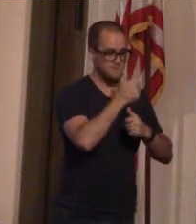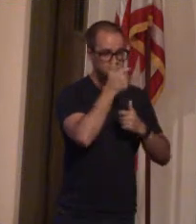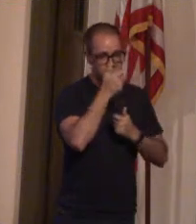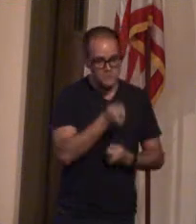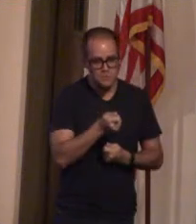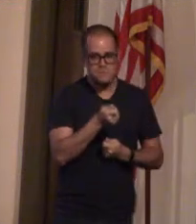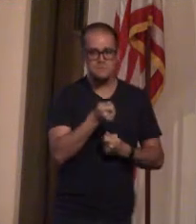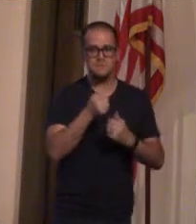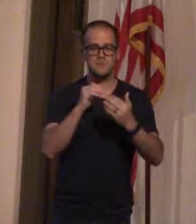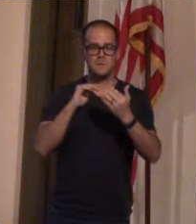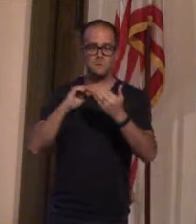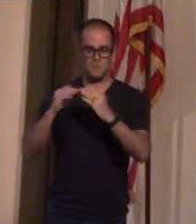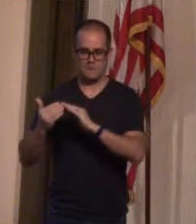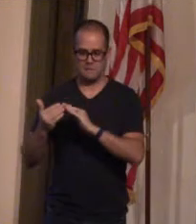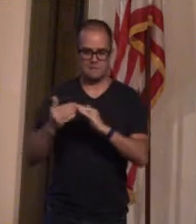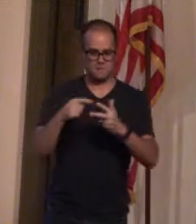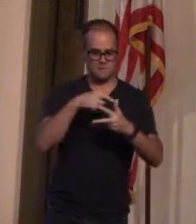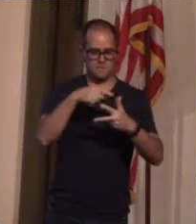me.